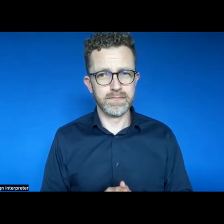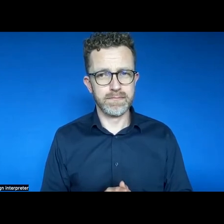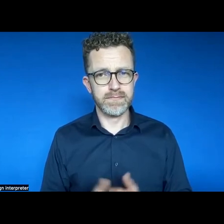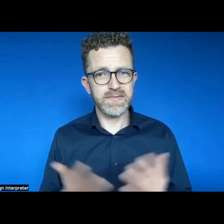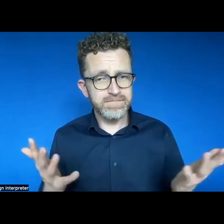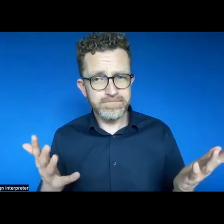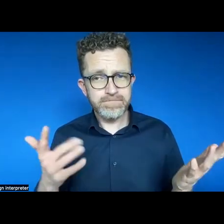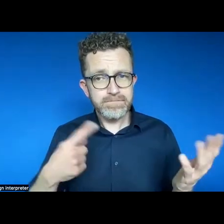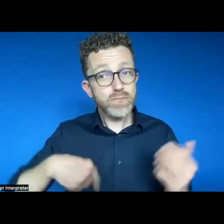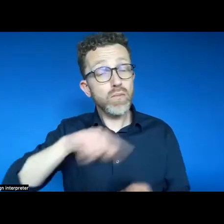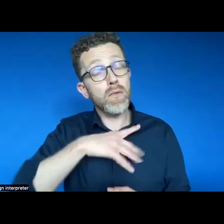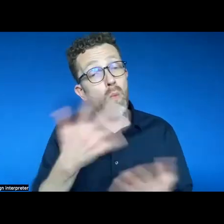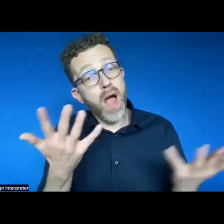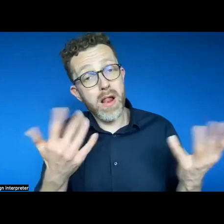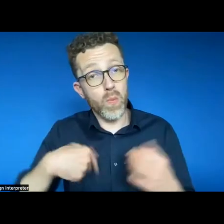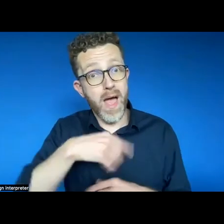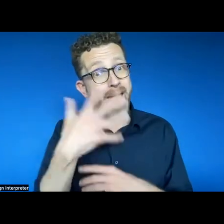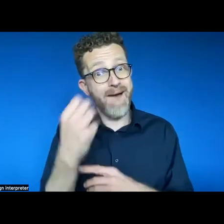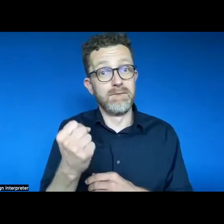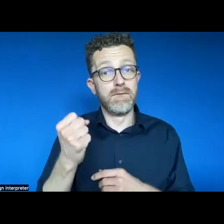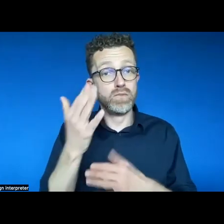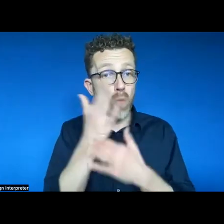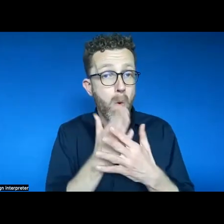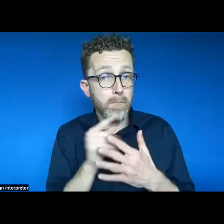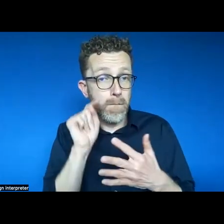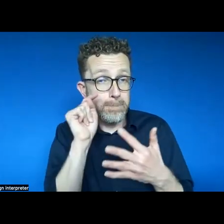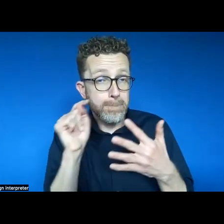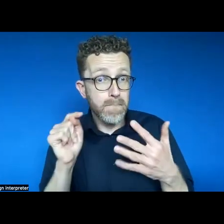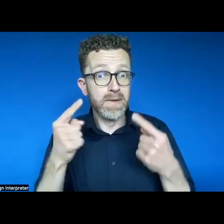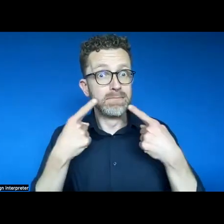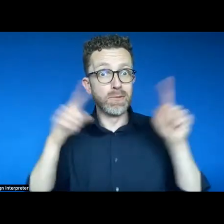took their children from the institutions and